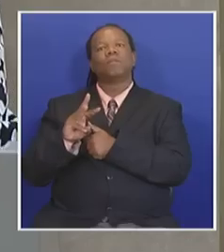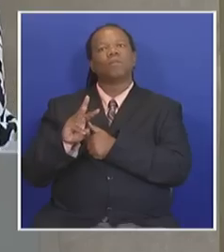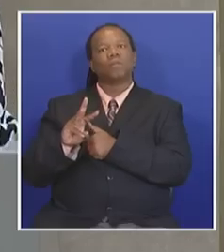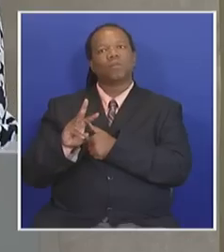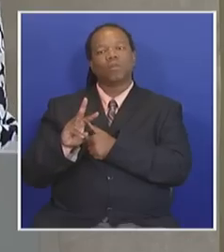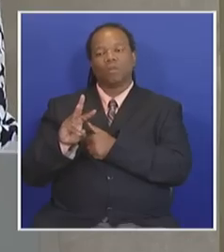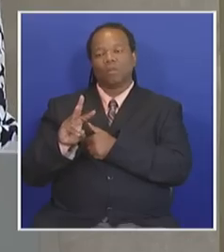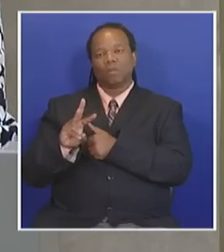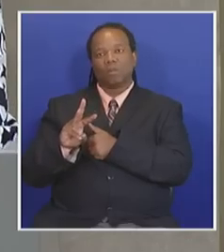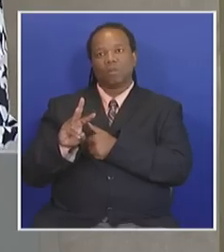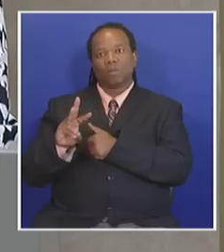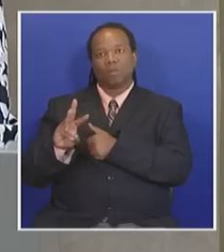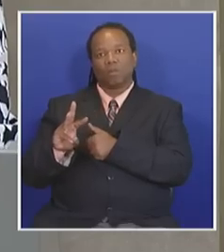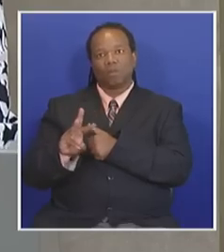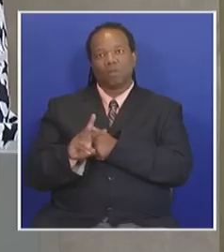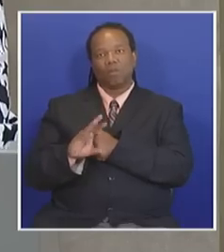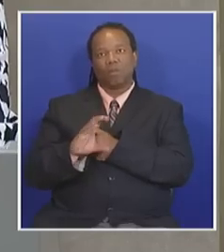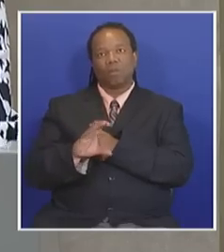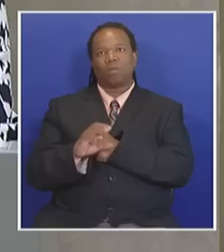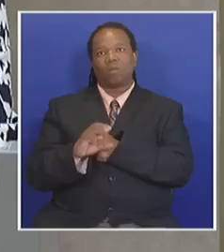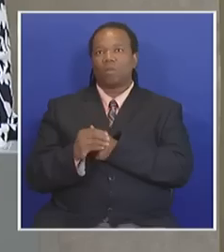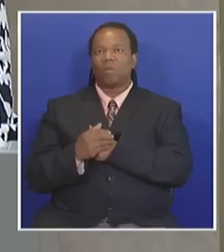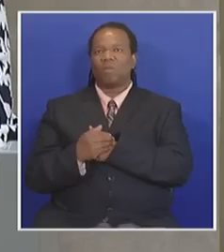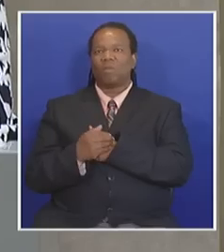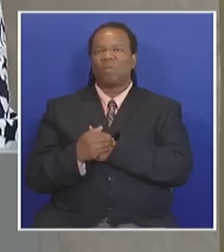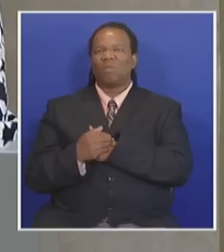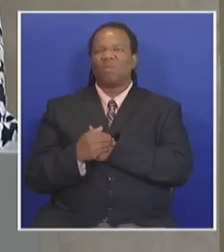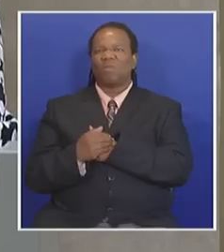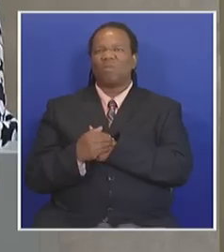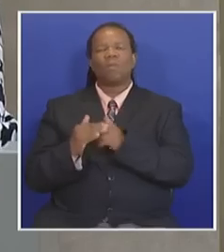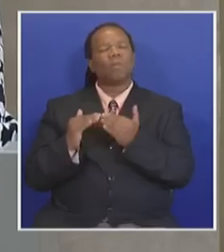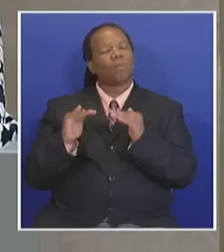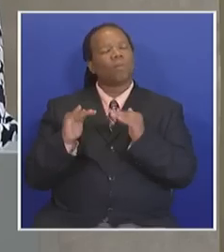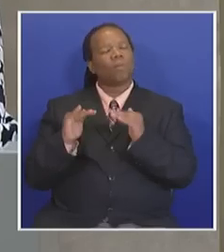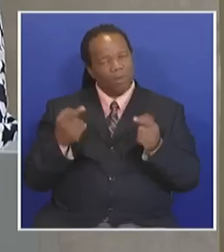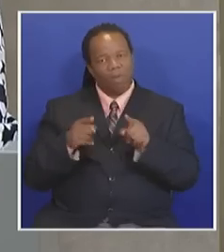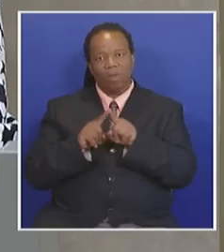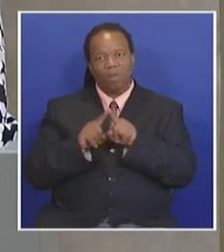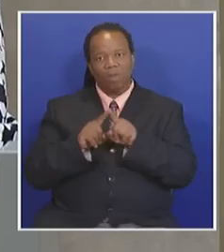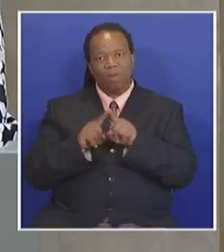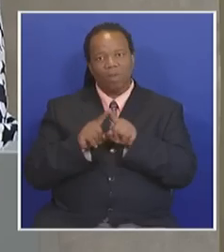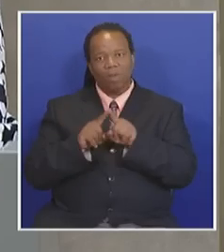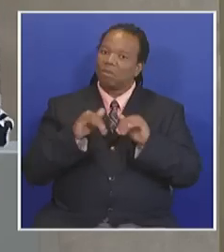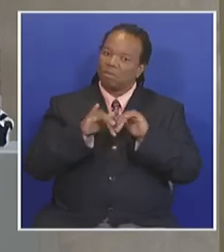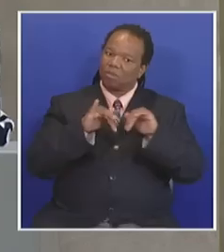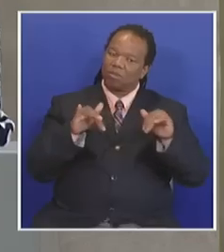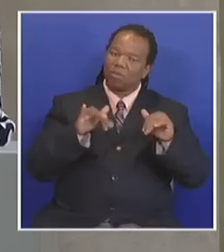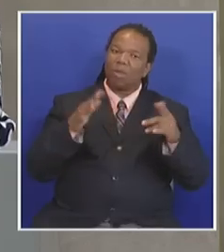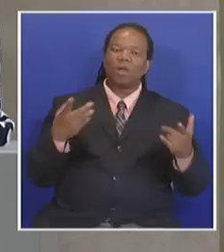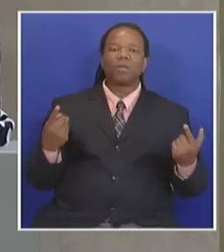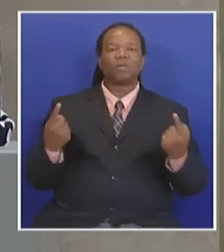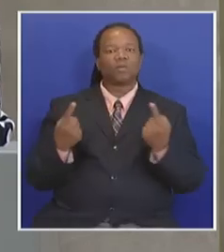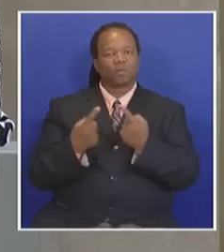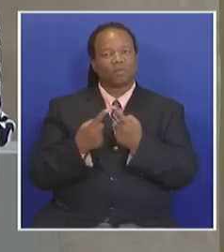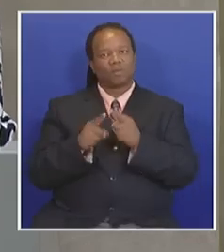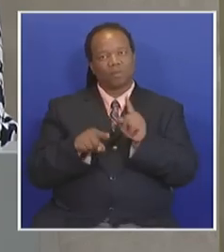service delivery on the values of reconciliation, redress, diversity, and delivery. It is a